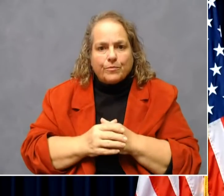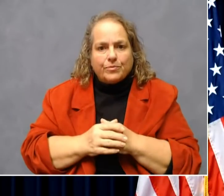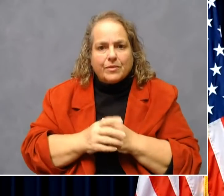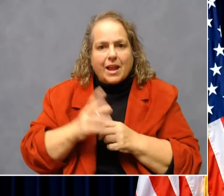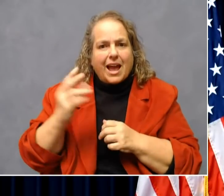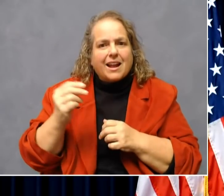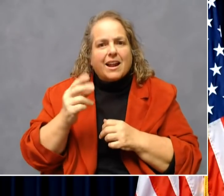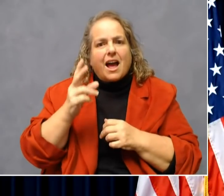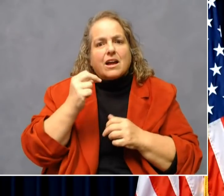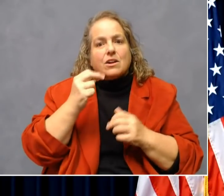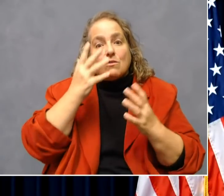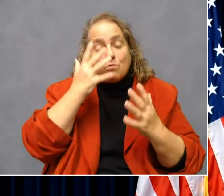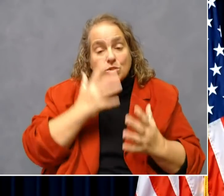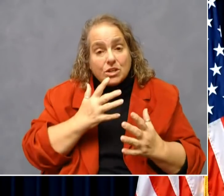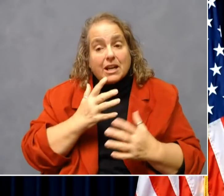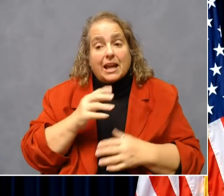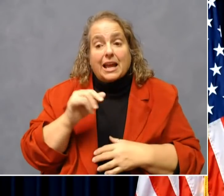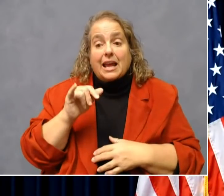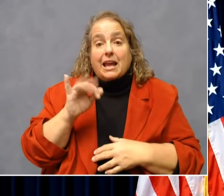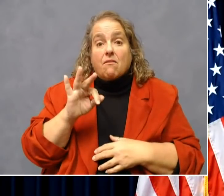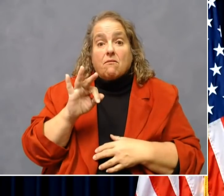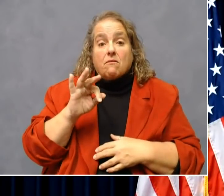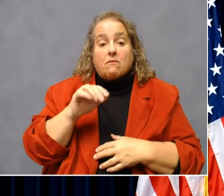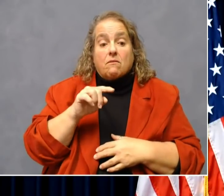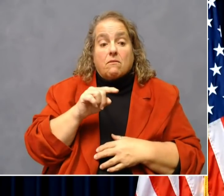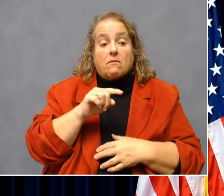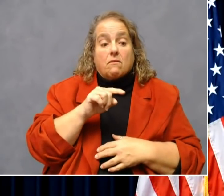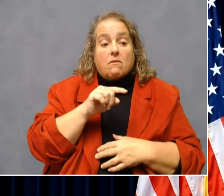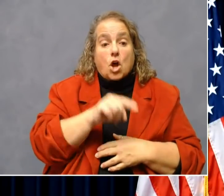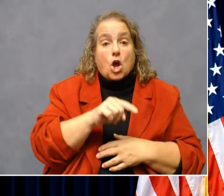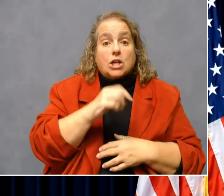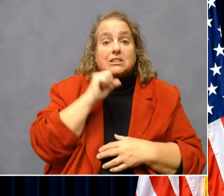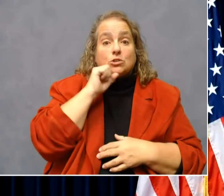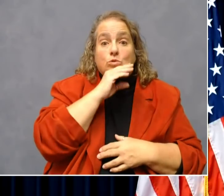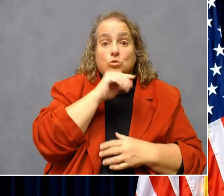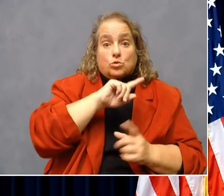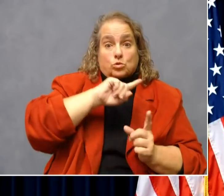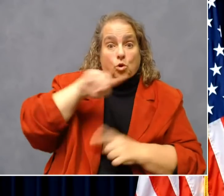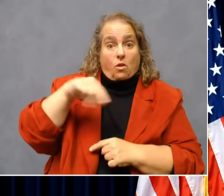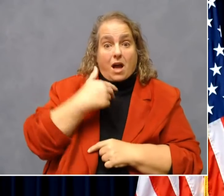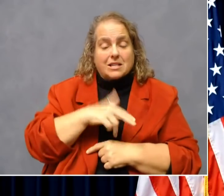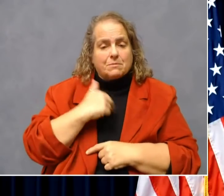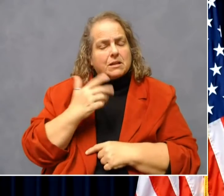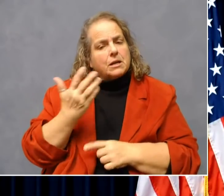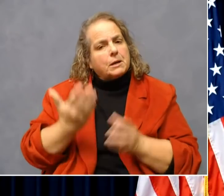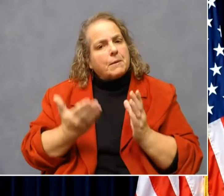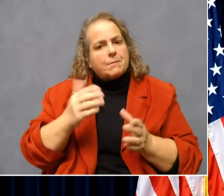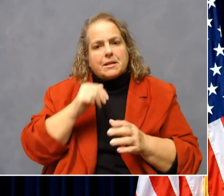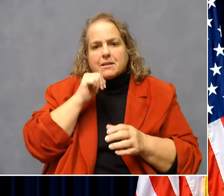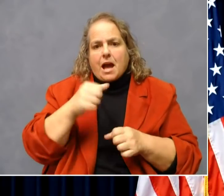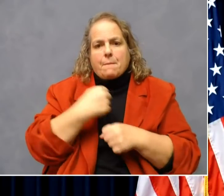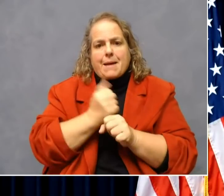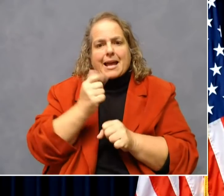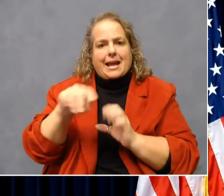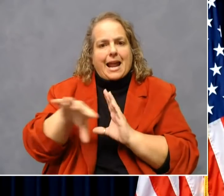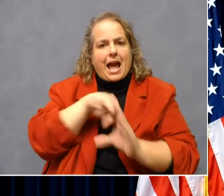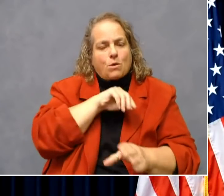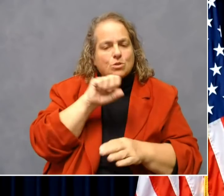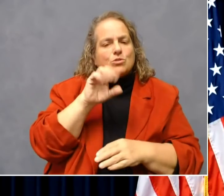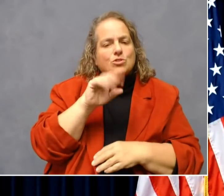to make it out of the hospital when they have to go there. Now, we are projected to get